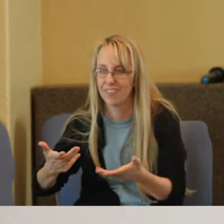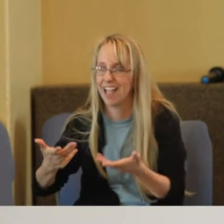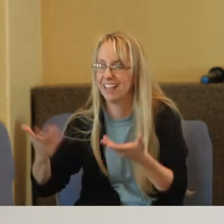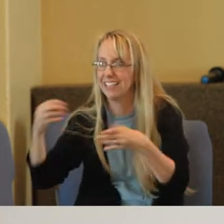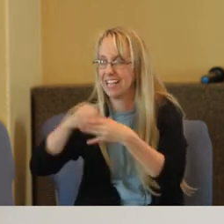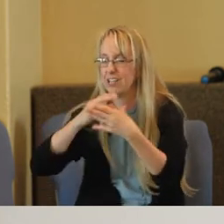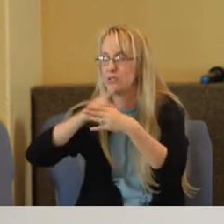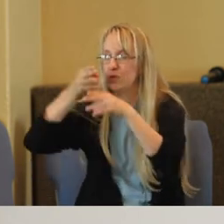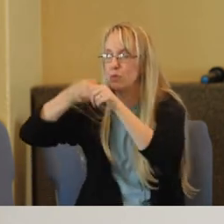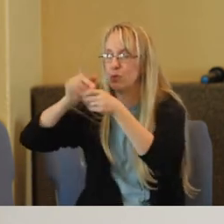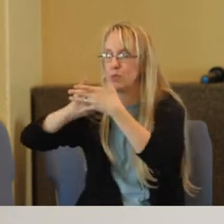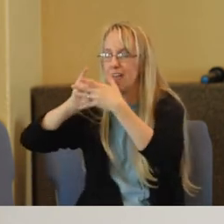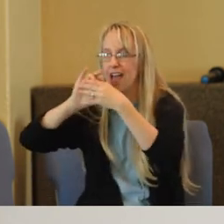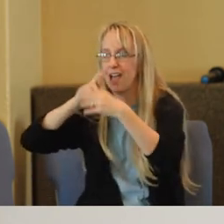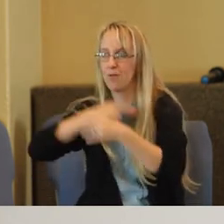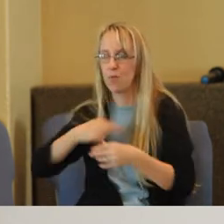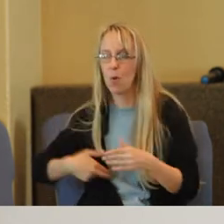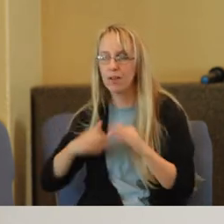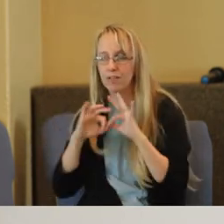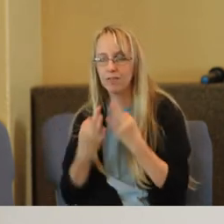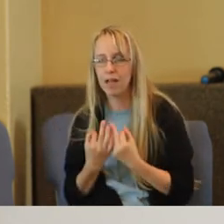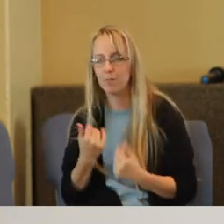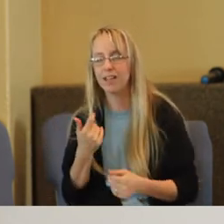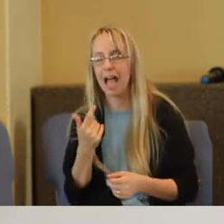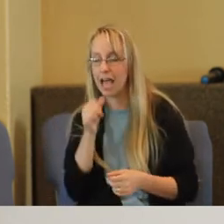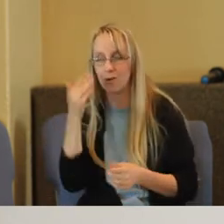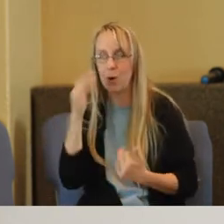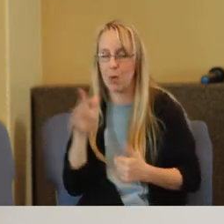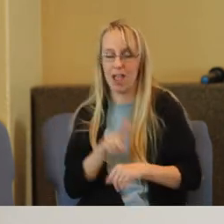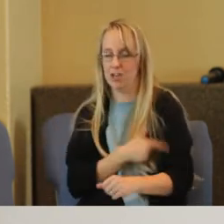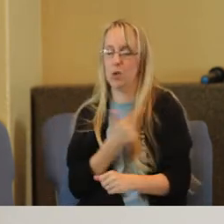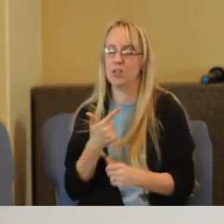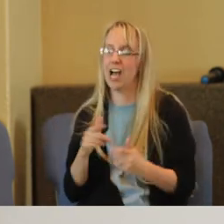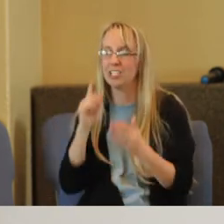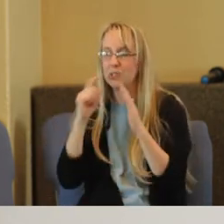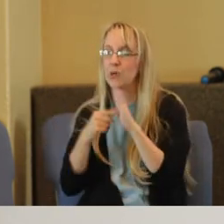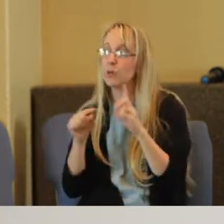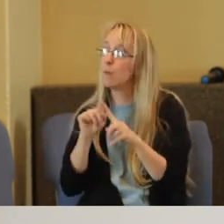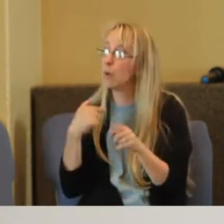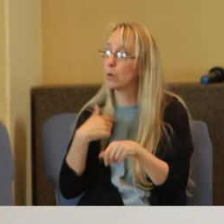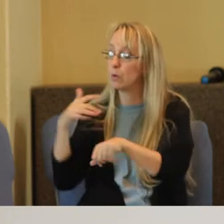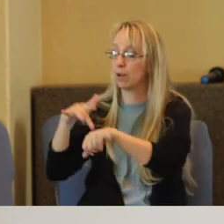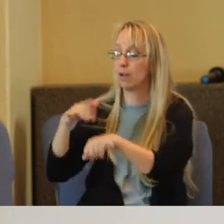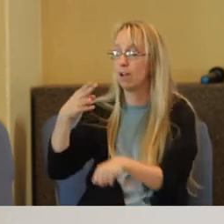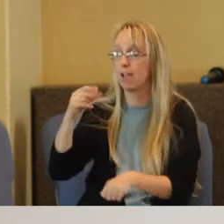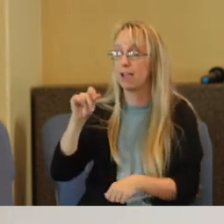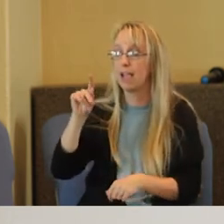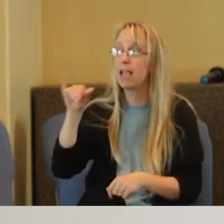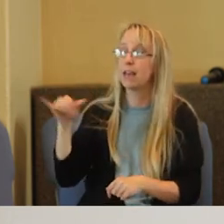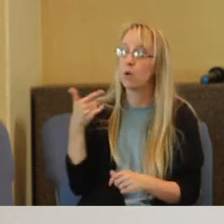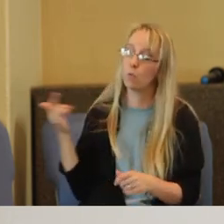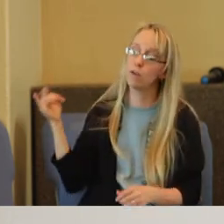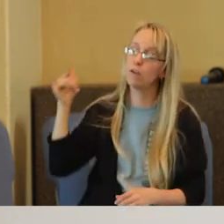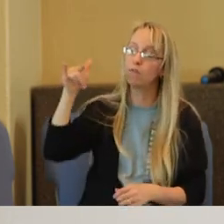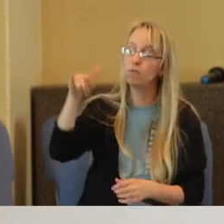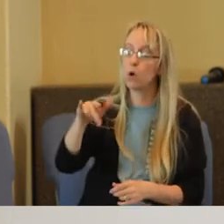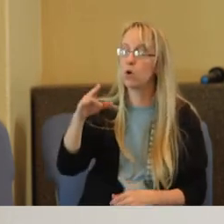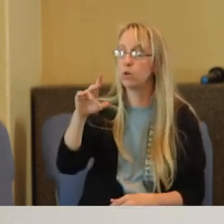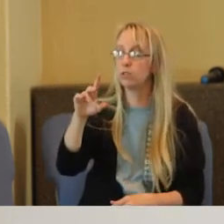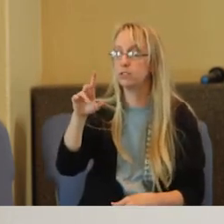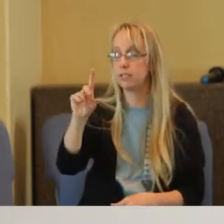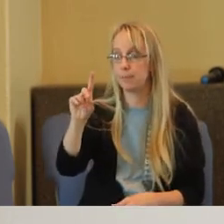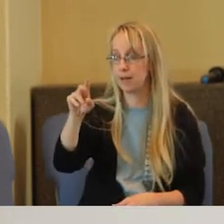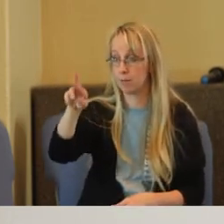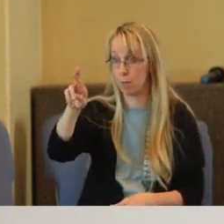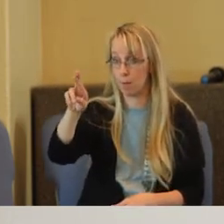I don't know why it took me so long to notice this, because Keller, tell you, when we were in Haiti, we flew into Dominican Republic and